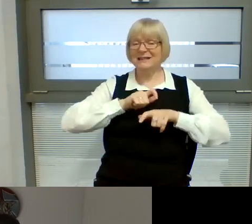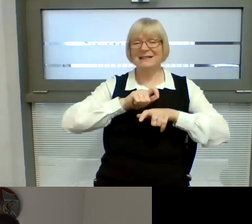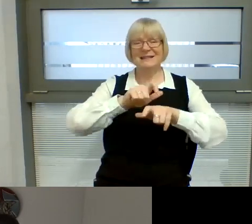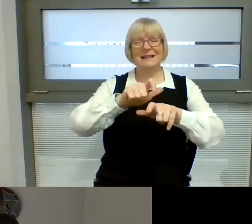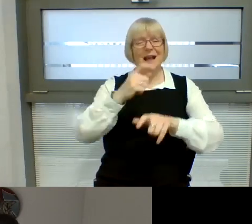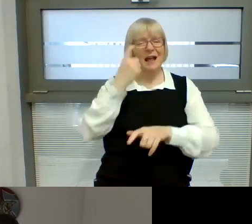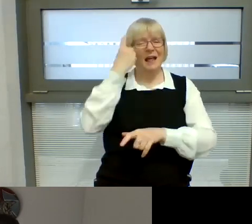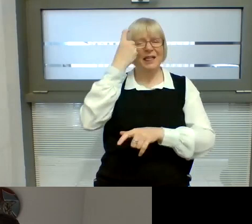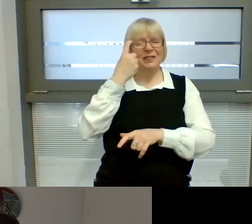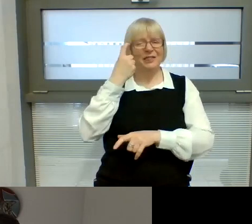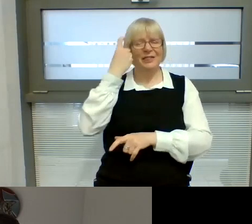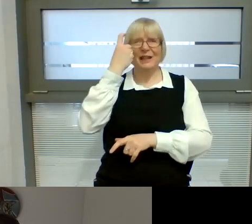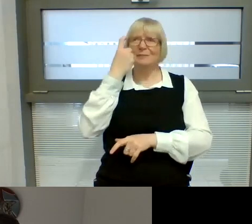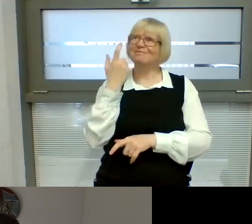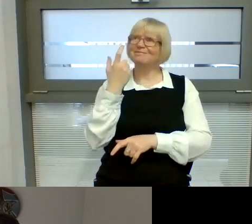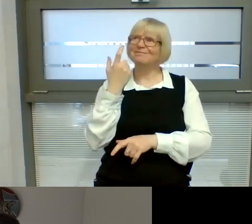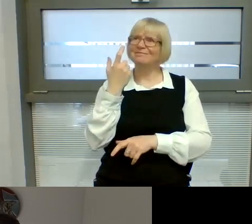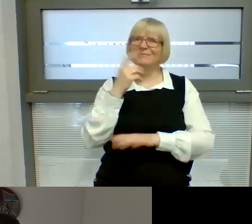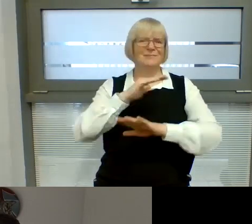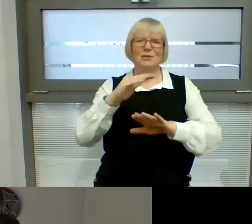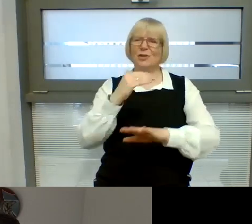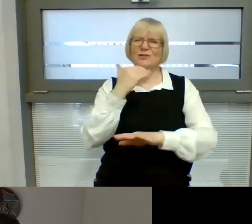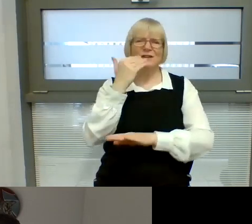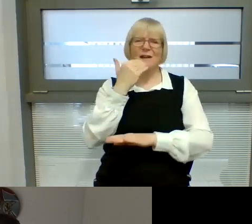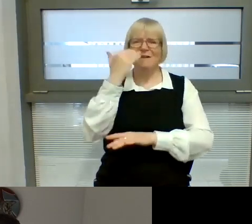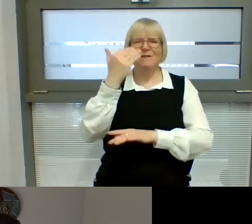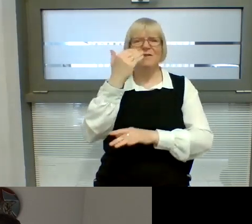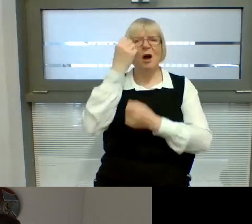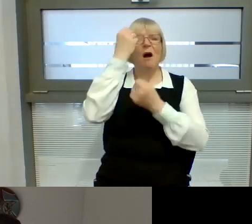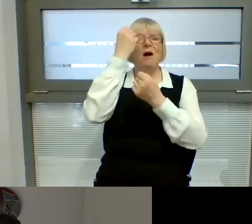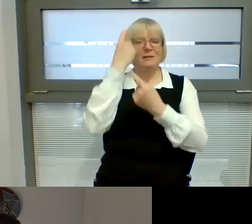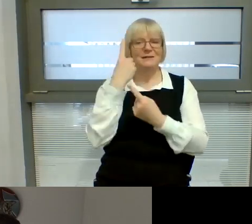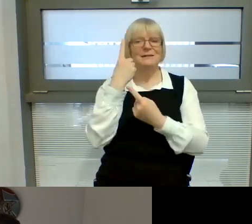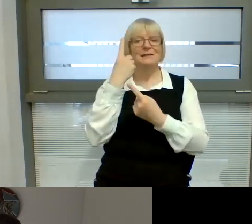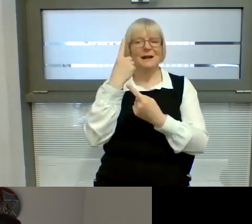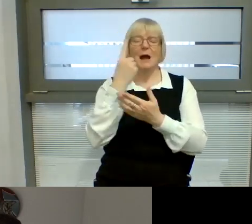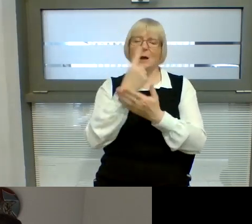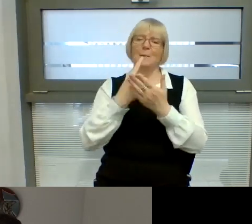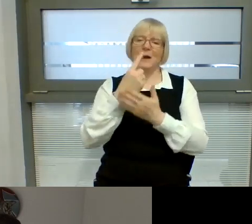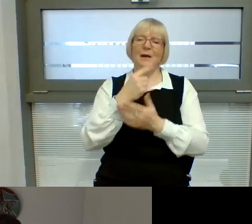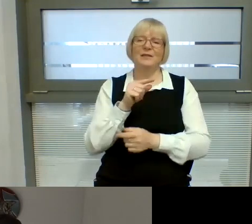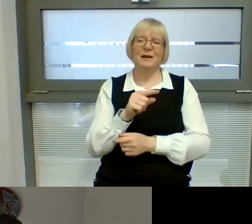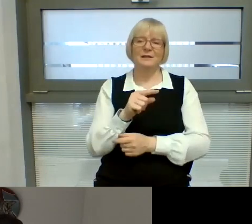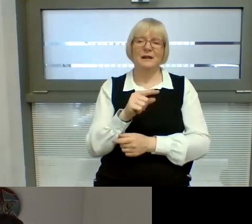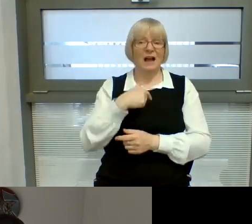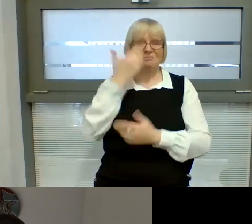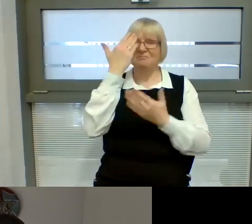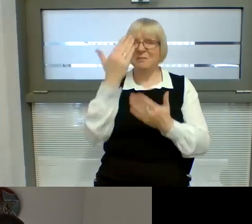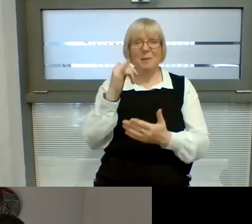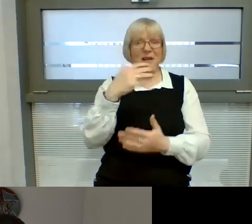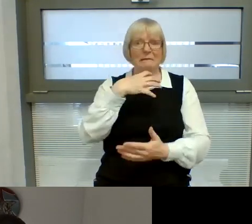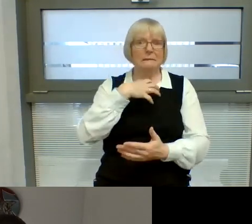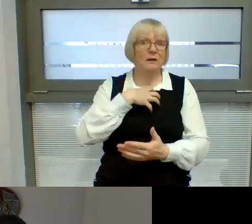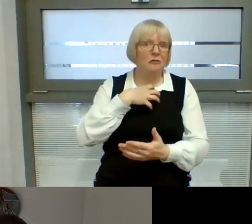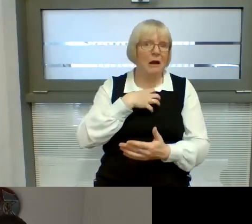of knowledge and understanding of that. I don't know whether they're all frightened of it, I don't really know.